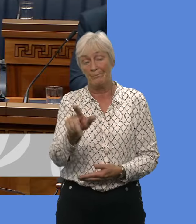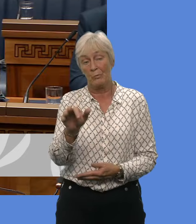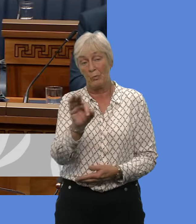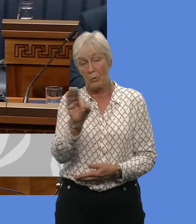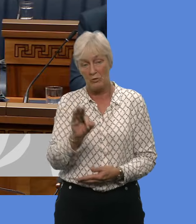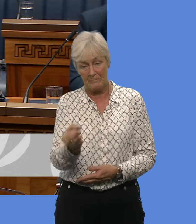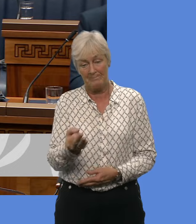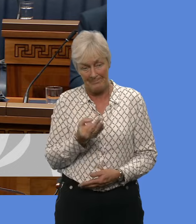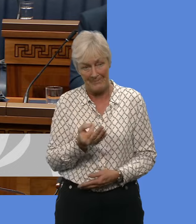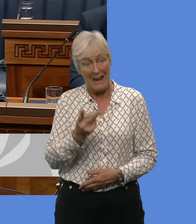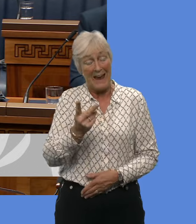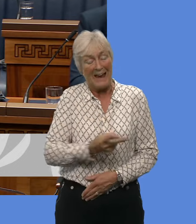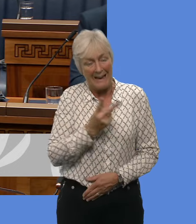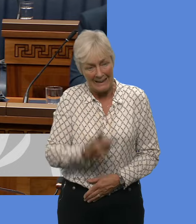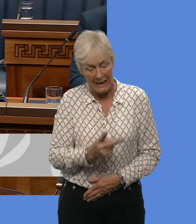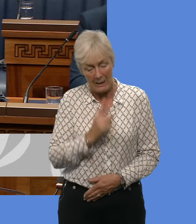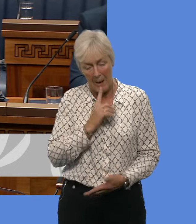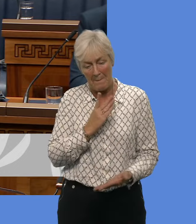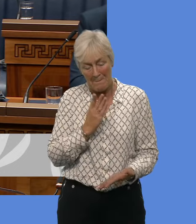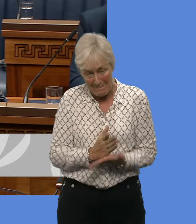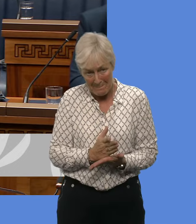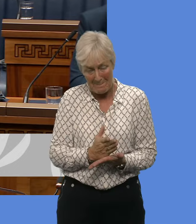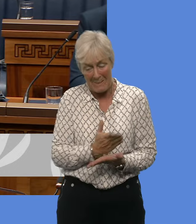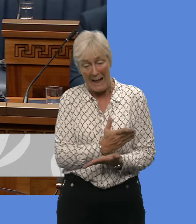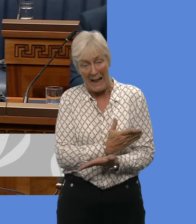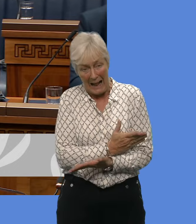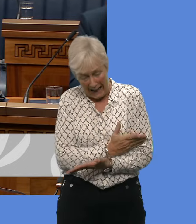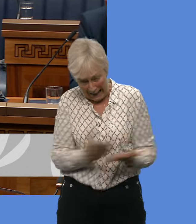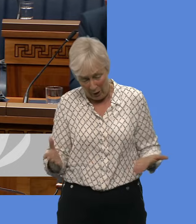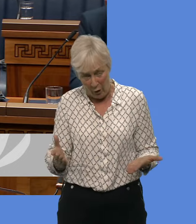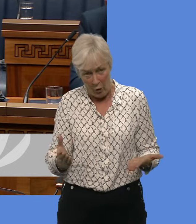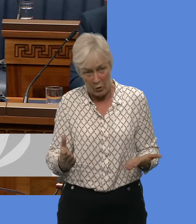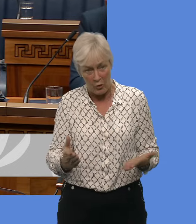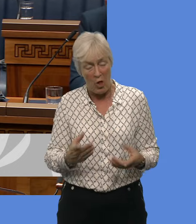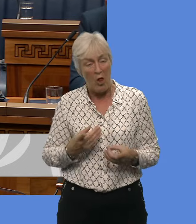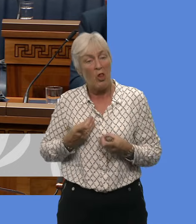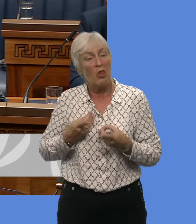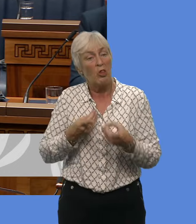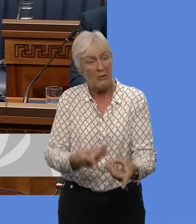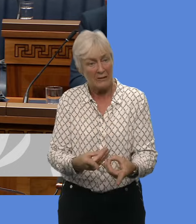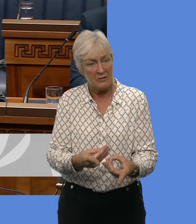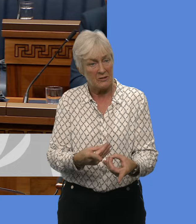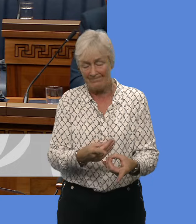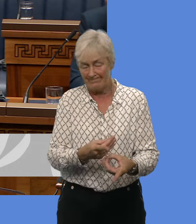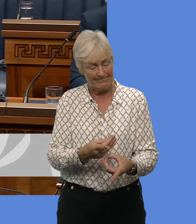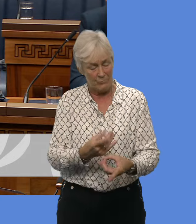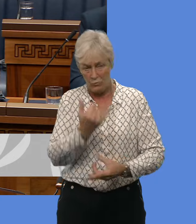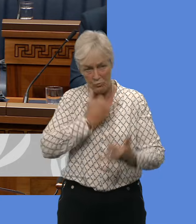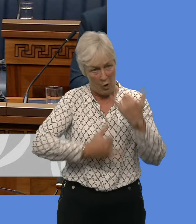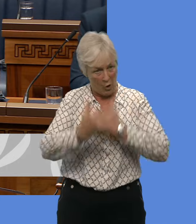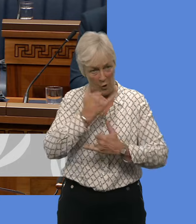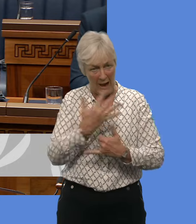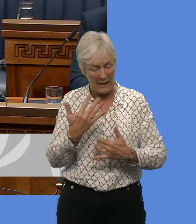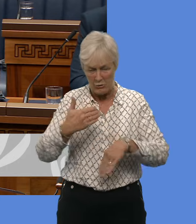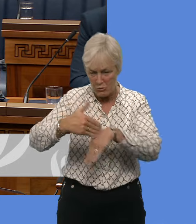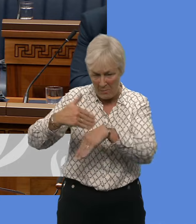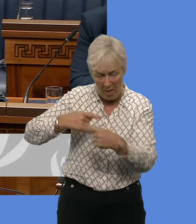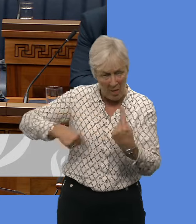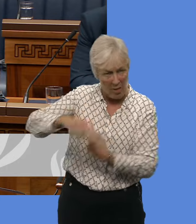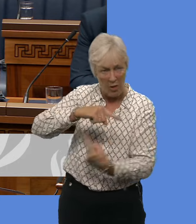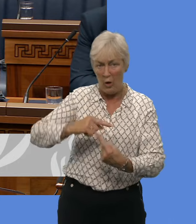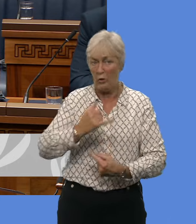Again, can I be very, very clear in relation to this? Threats are wrong. Any violence and disorder on the basis